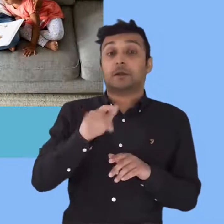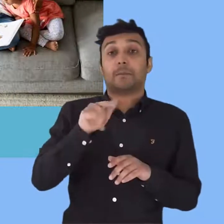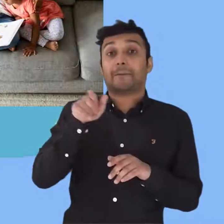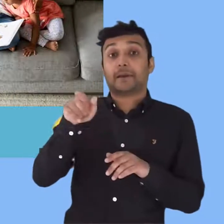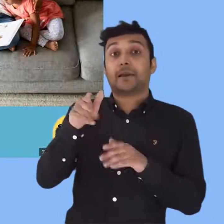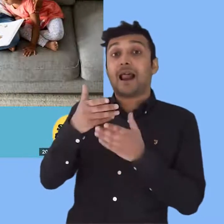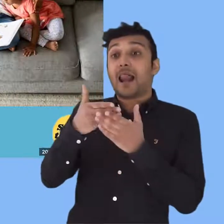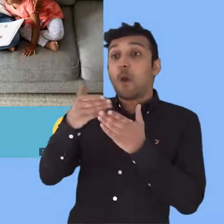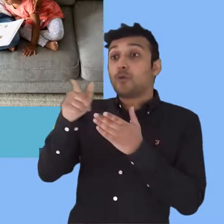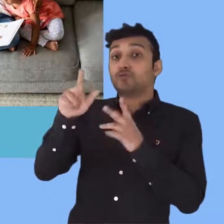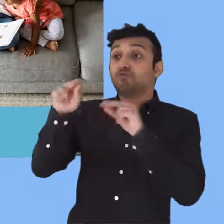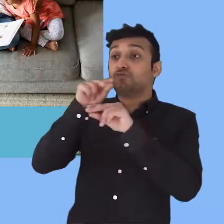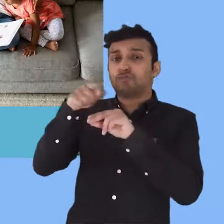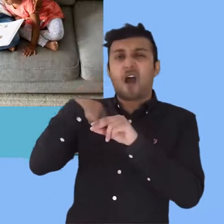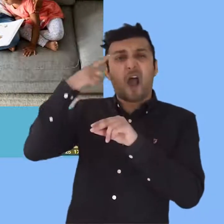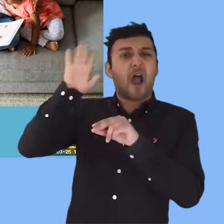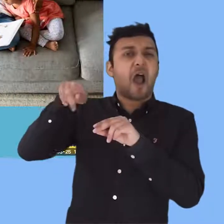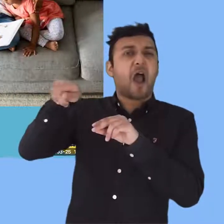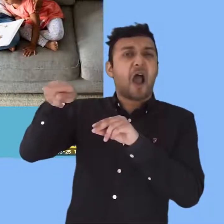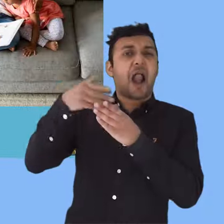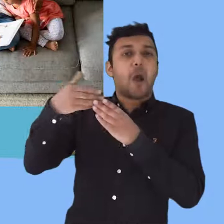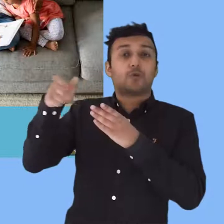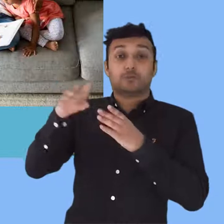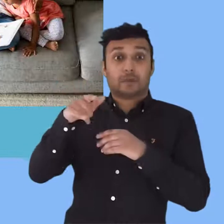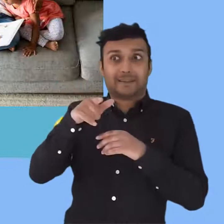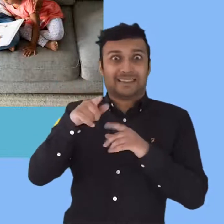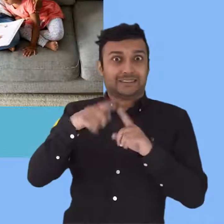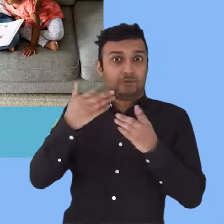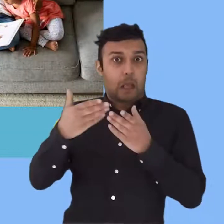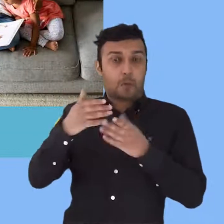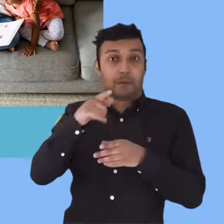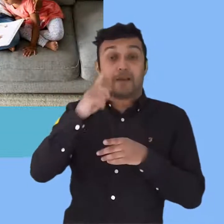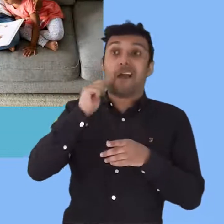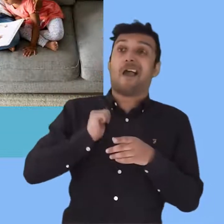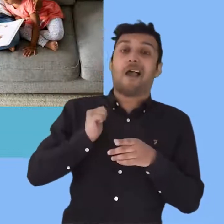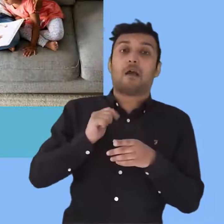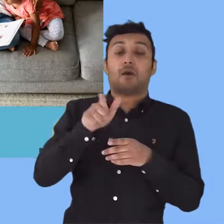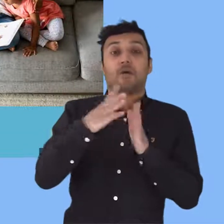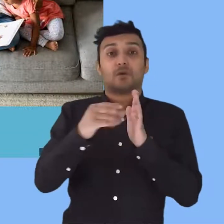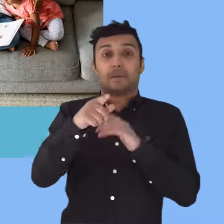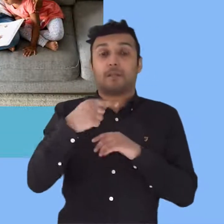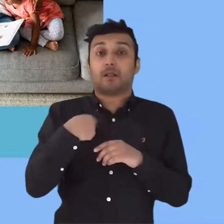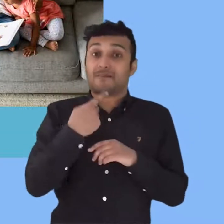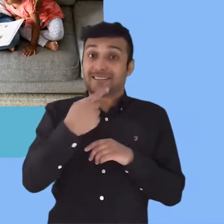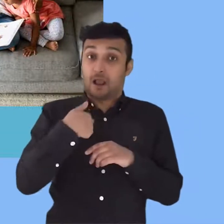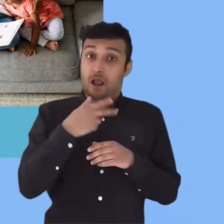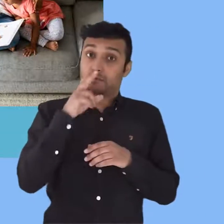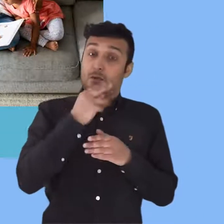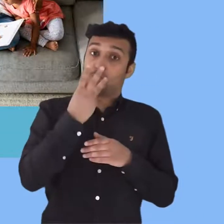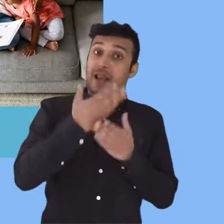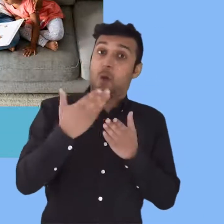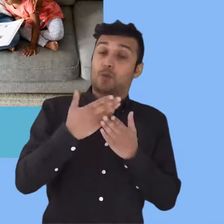speak might not be the ones that you expect. So from looking at me, if I tell you I speak 3 languages,